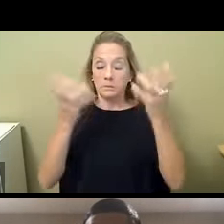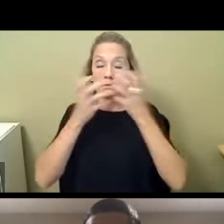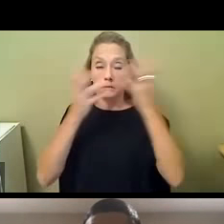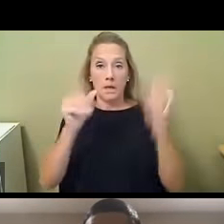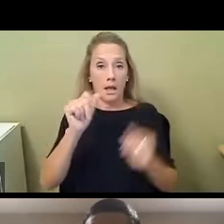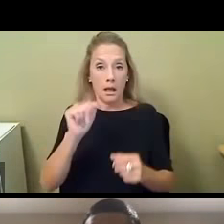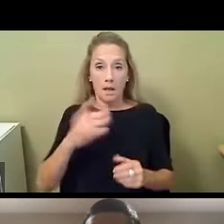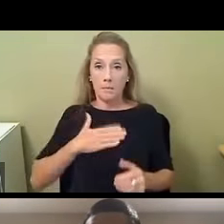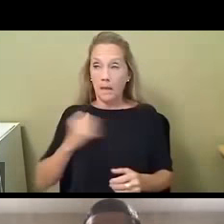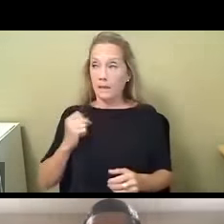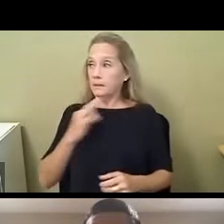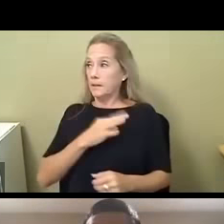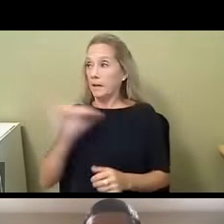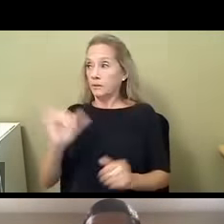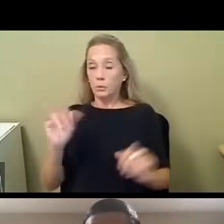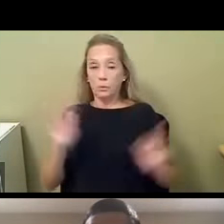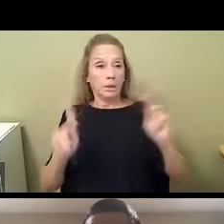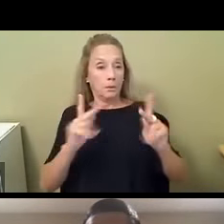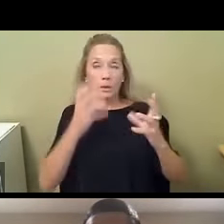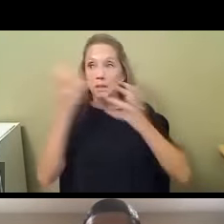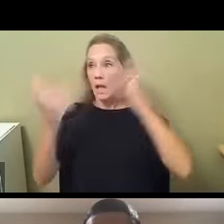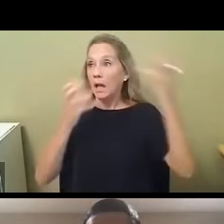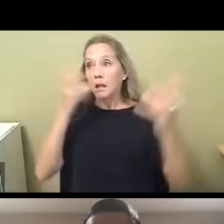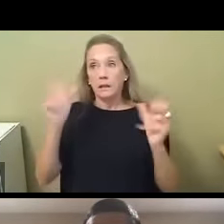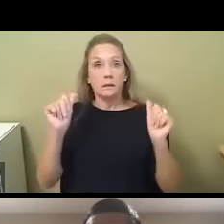They're yelling at everyone right